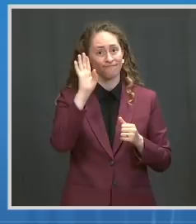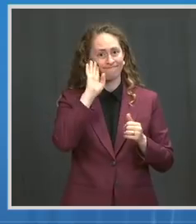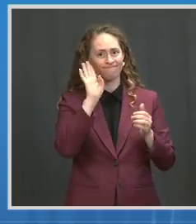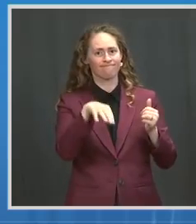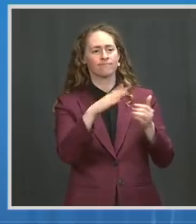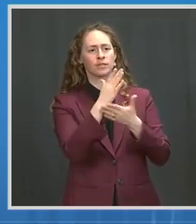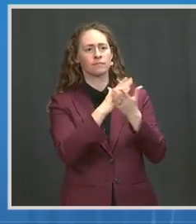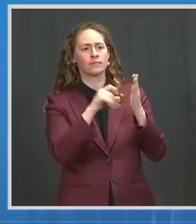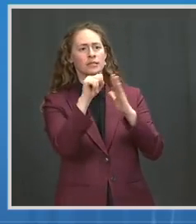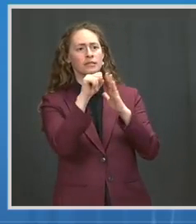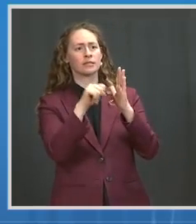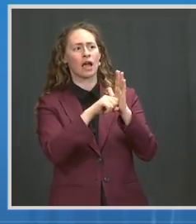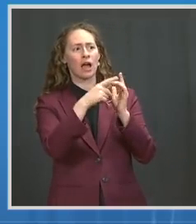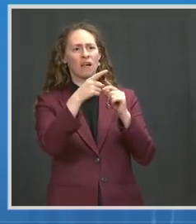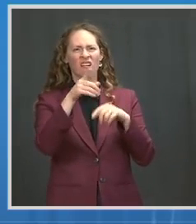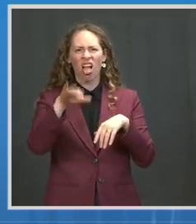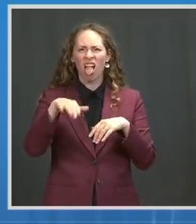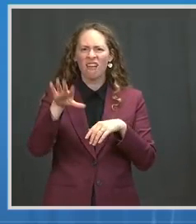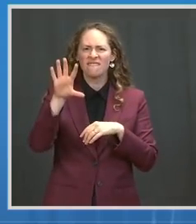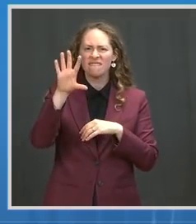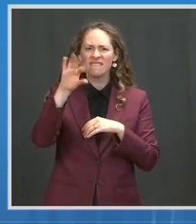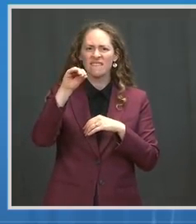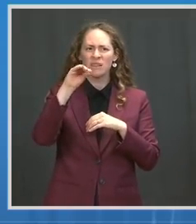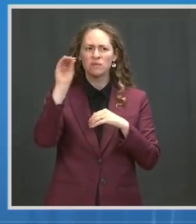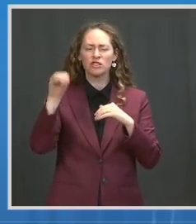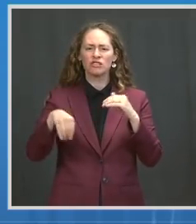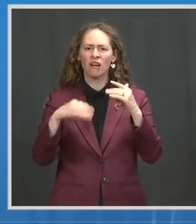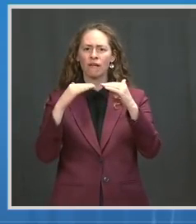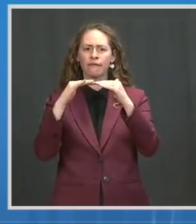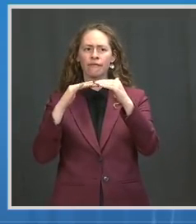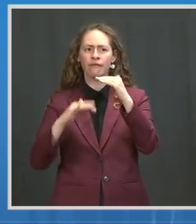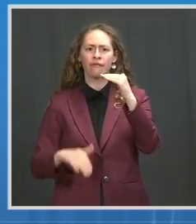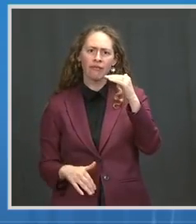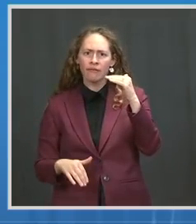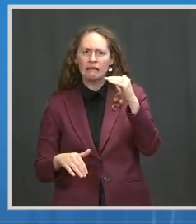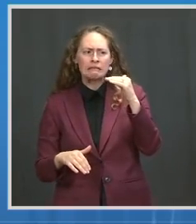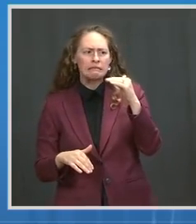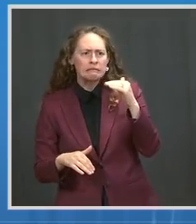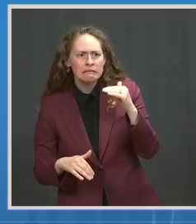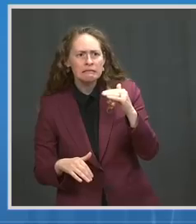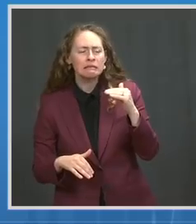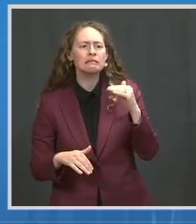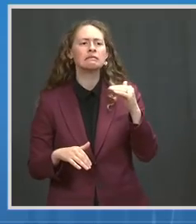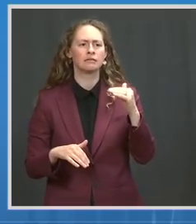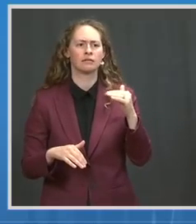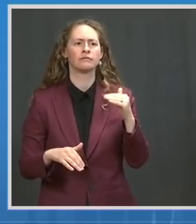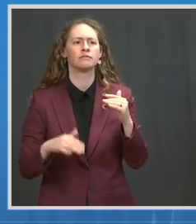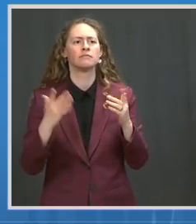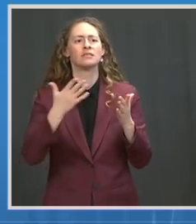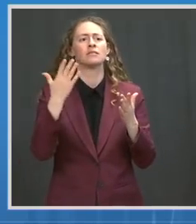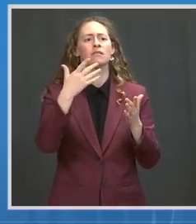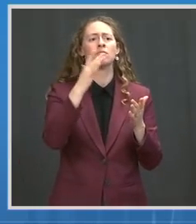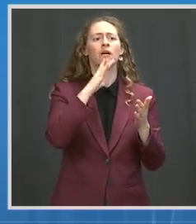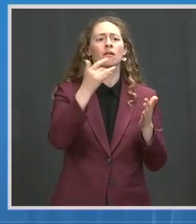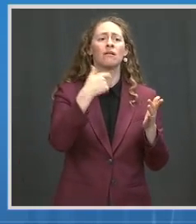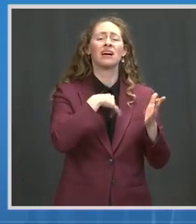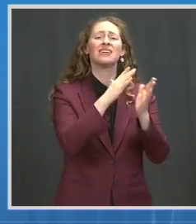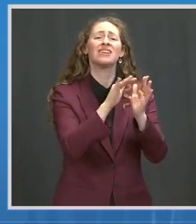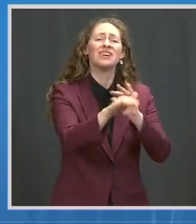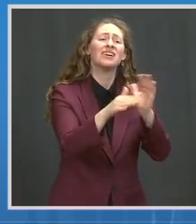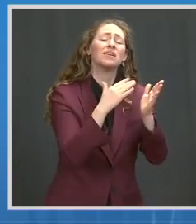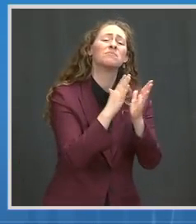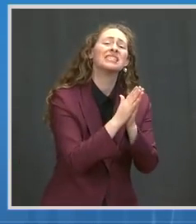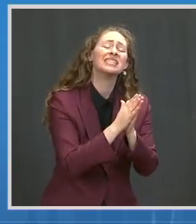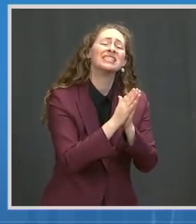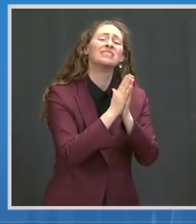the 50%. And those are the states that we are, in many respects, I use the word, almost pleading with them on the basis of